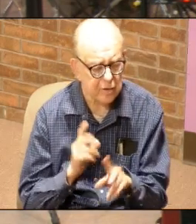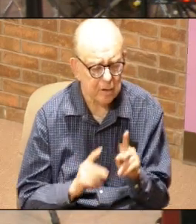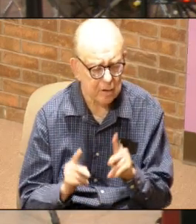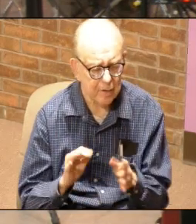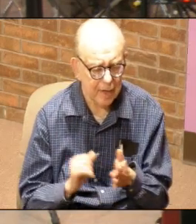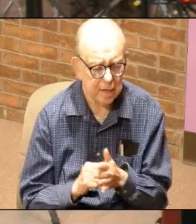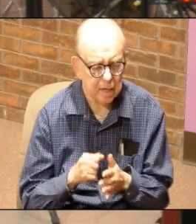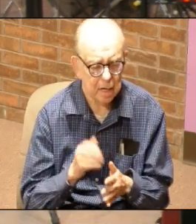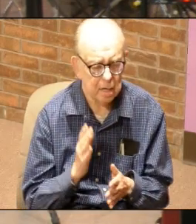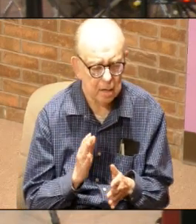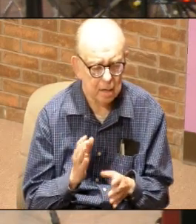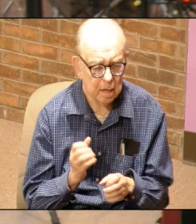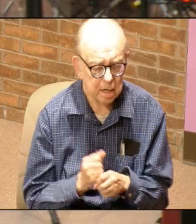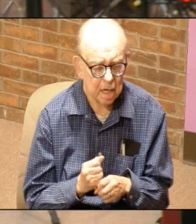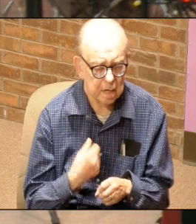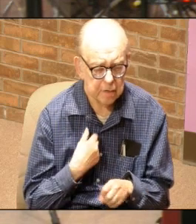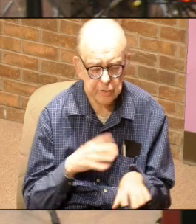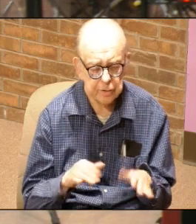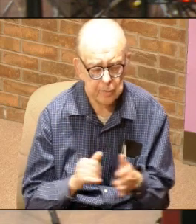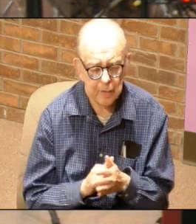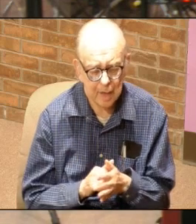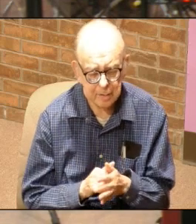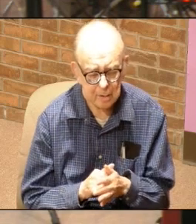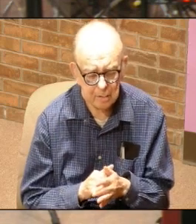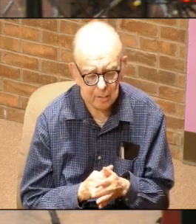that God has got us to do.